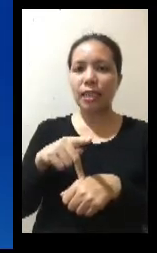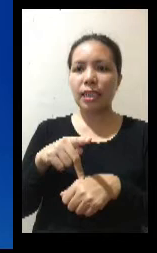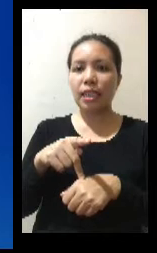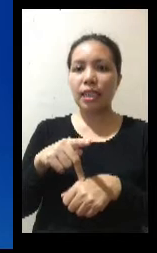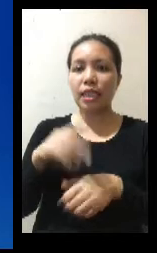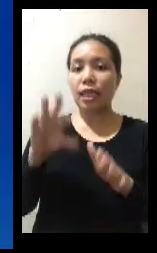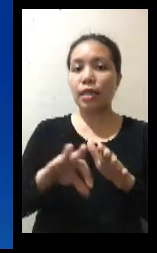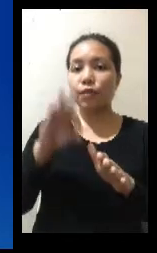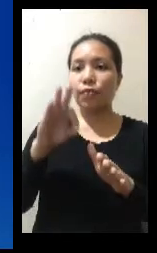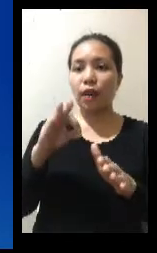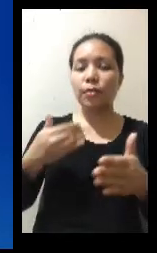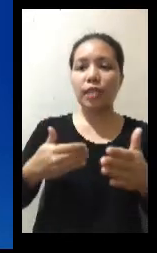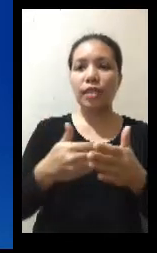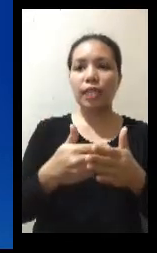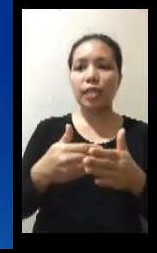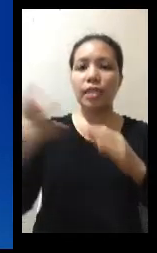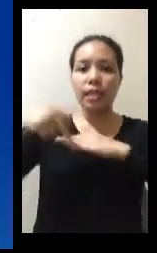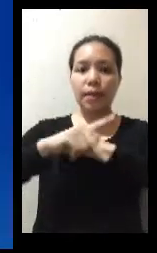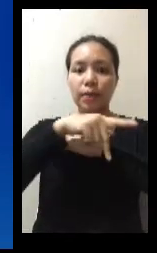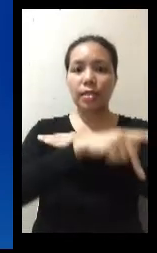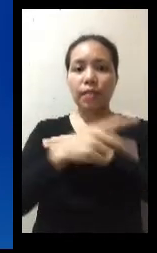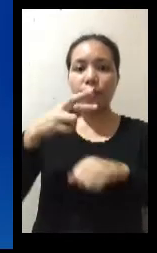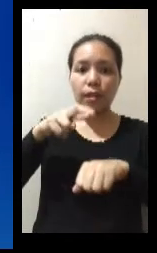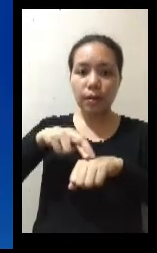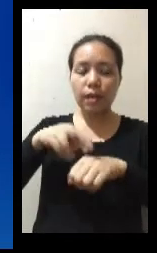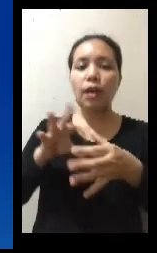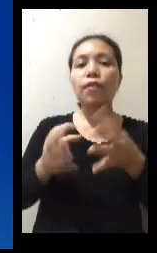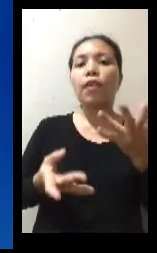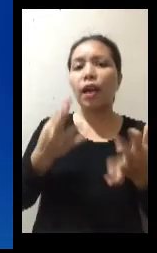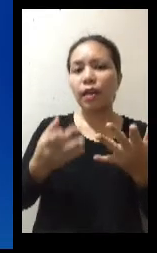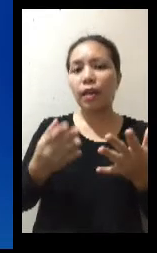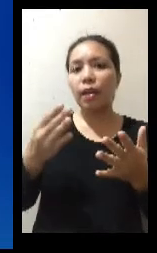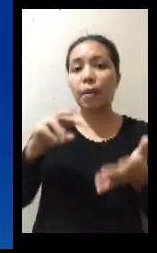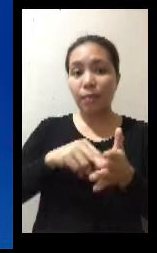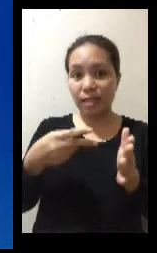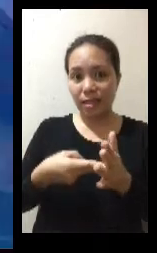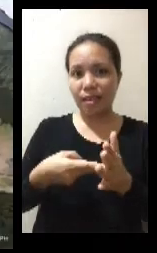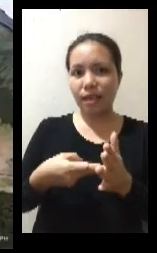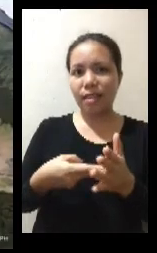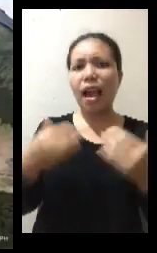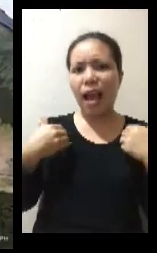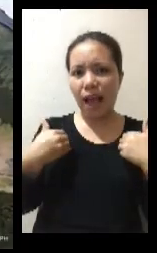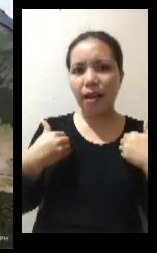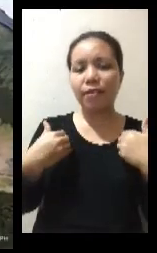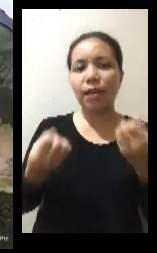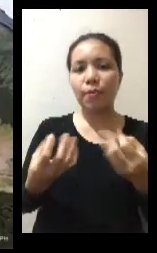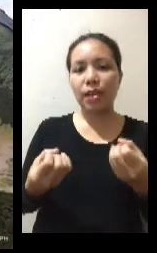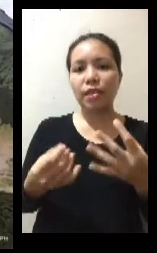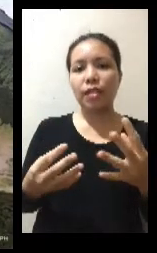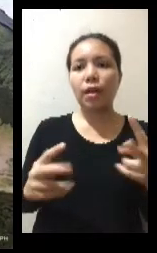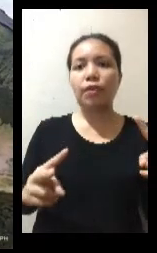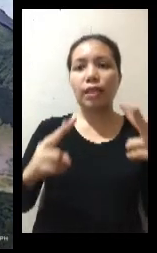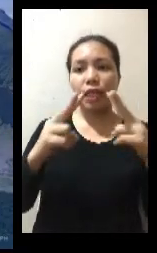The Philippines is located along the Pacific Ring of Fire. As a result, it is home to many